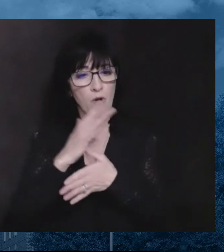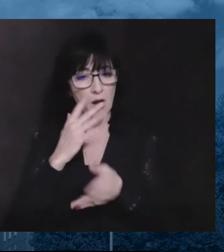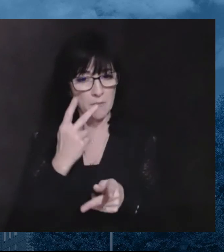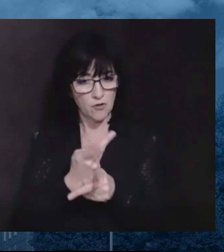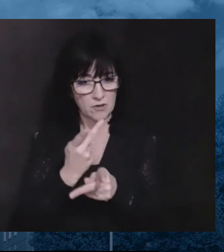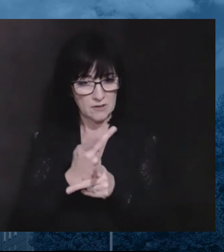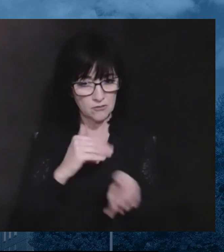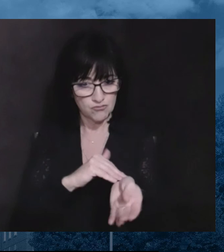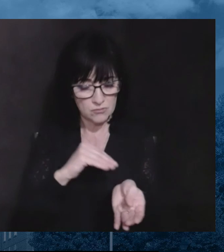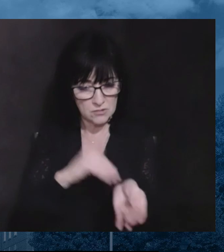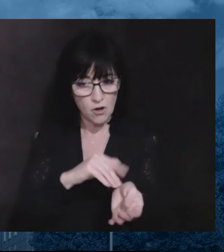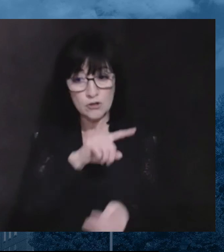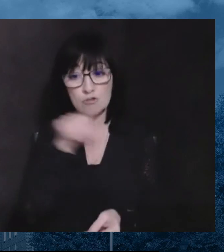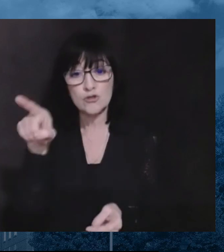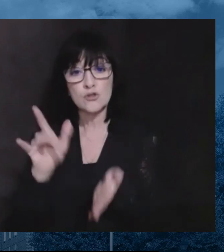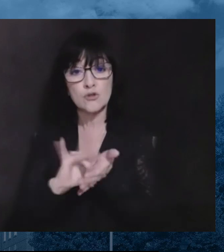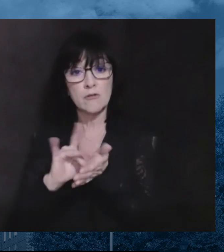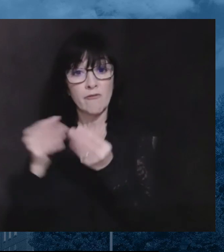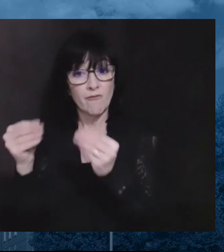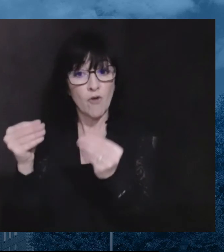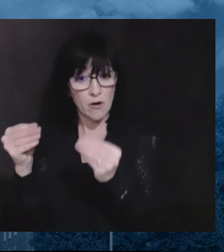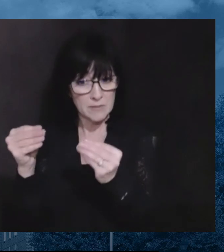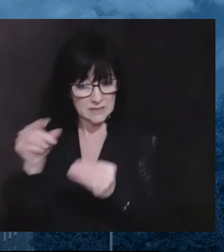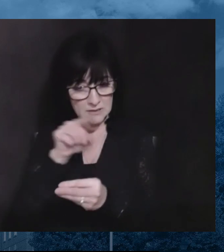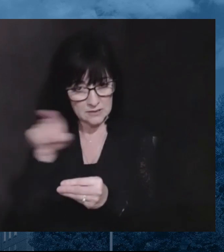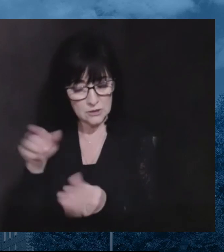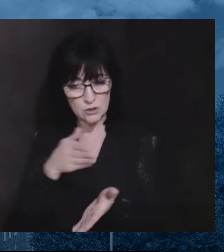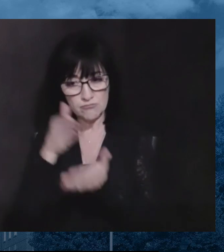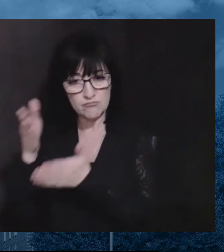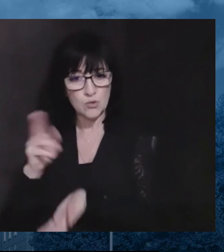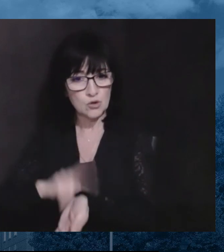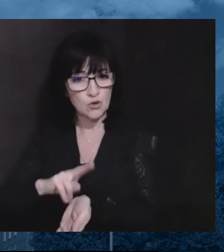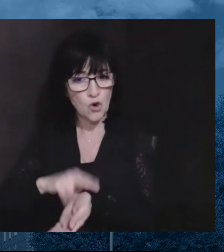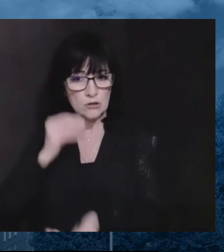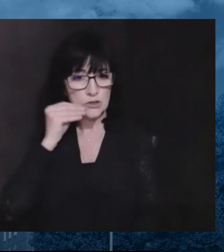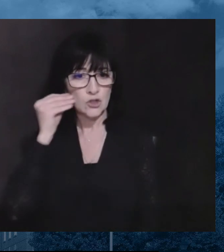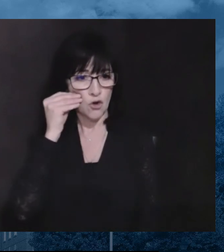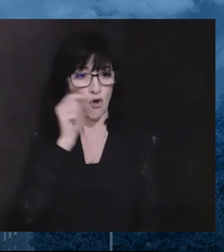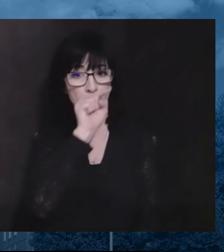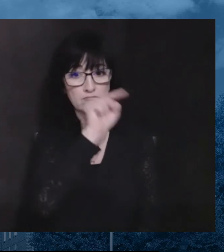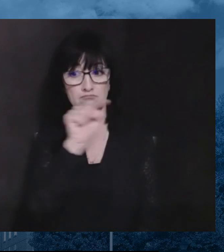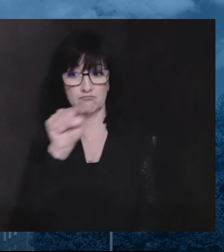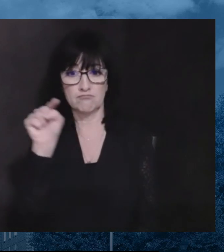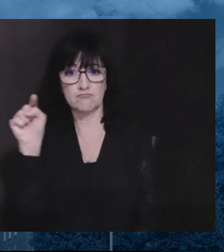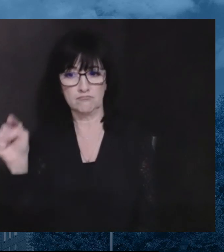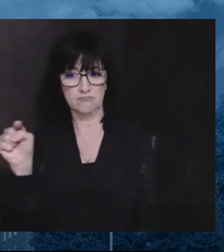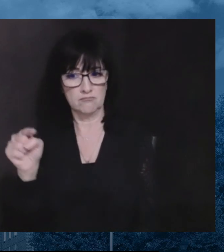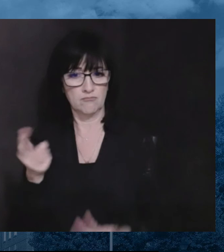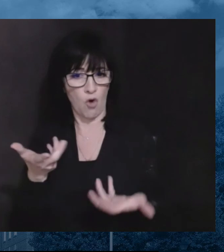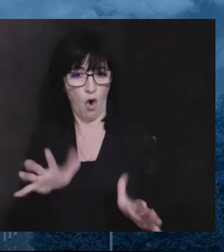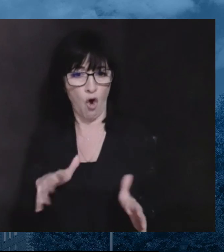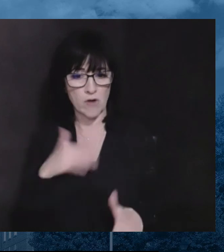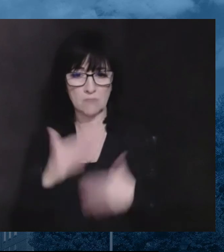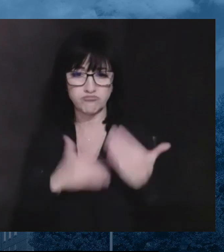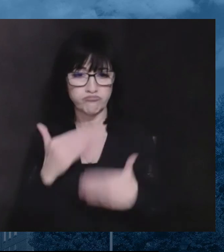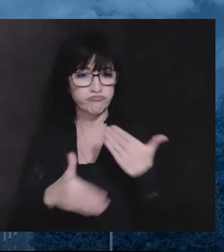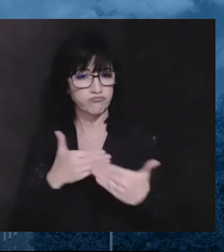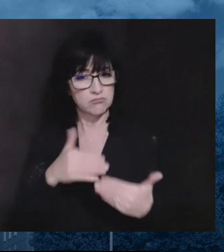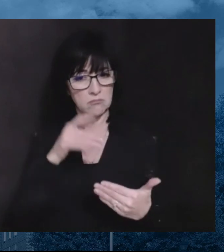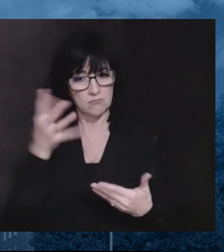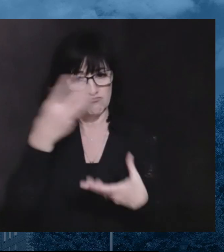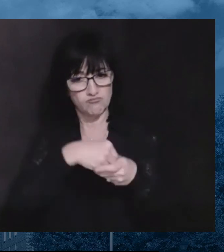pharmacies, our nursing homes, and getting those populations, those 1A